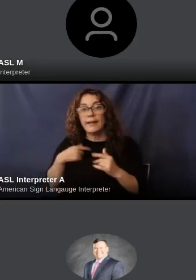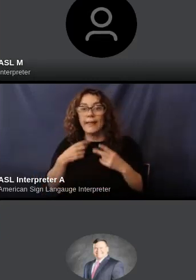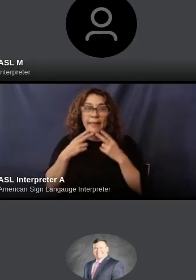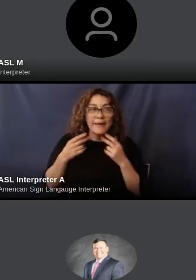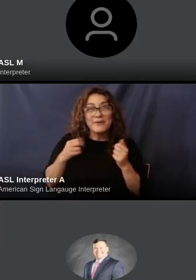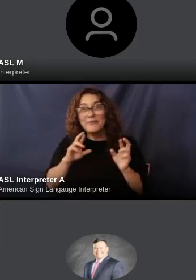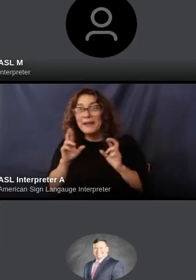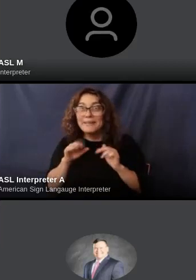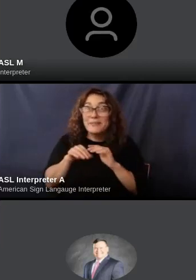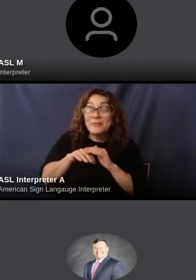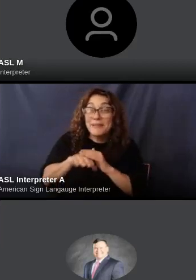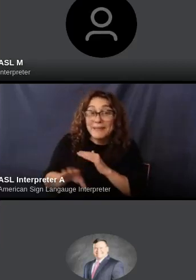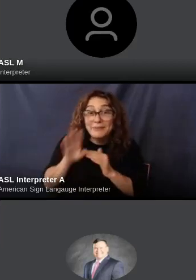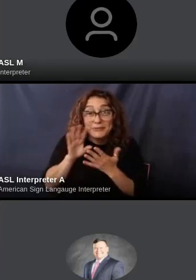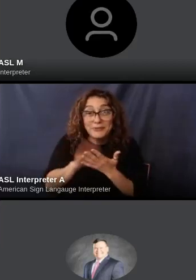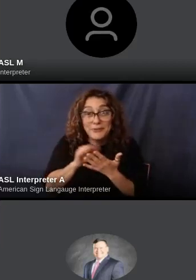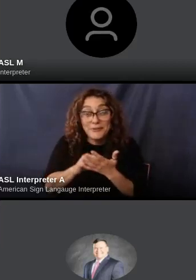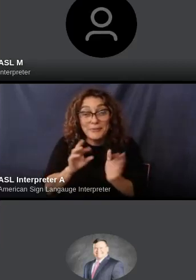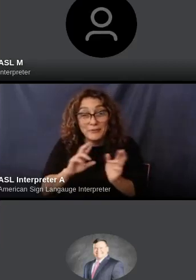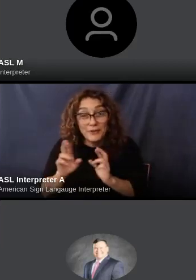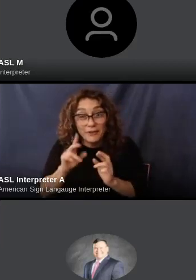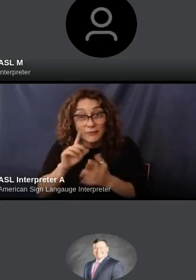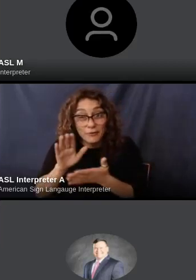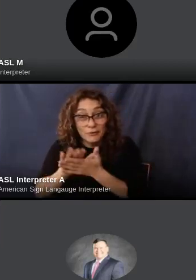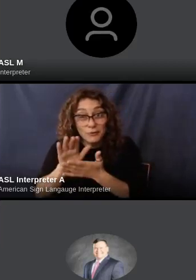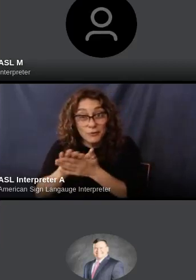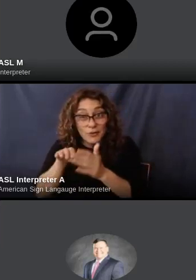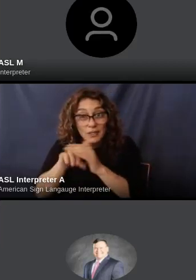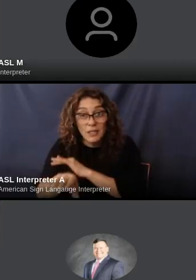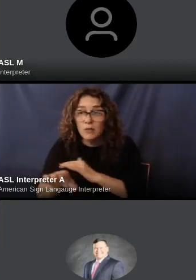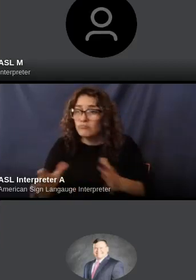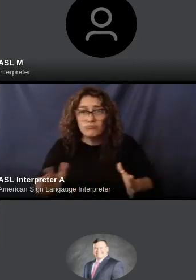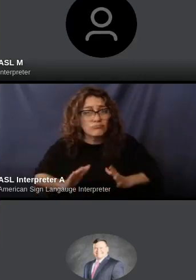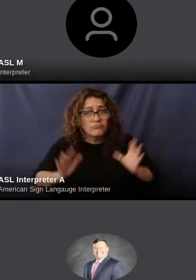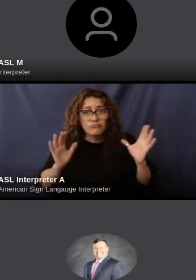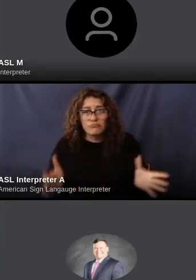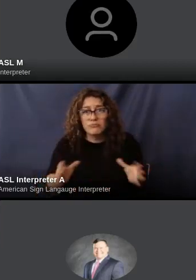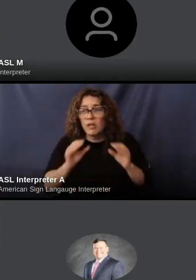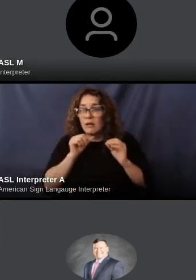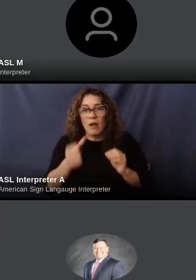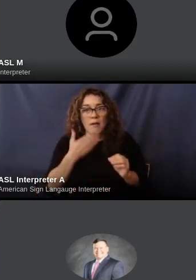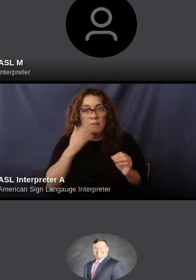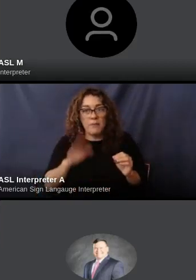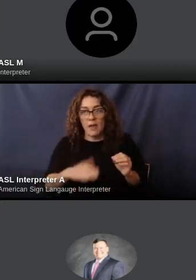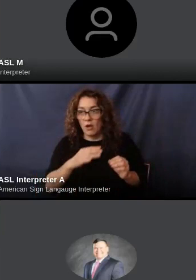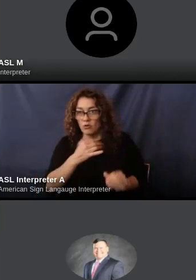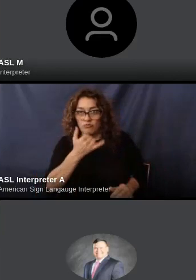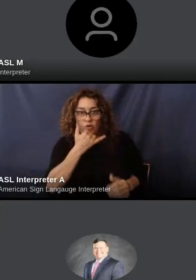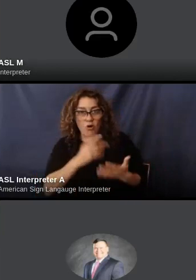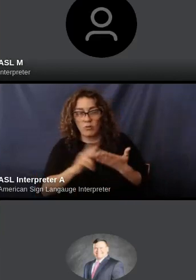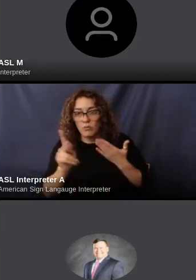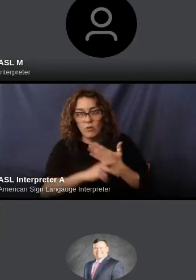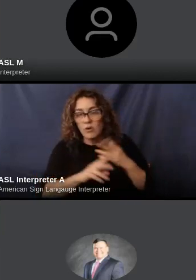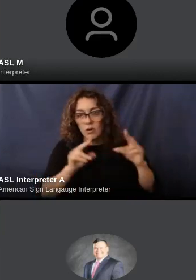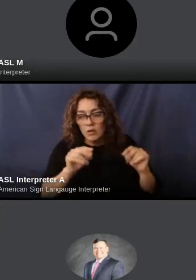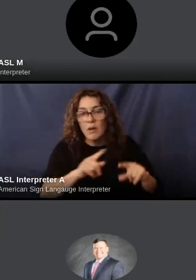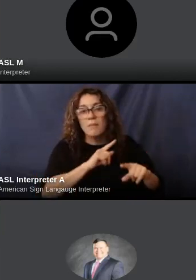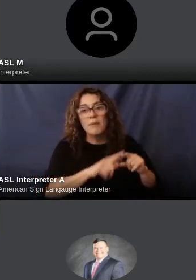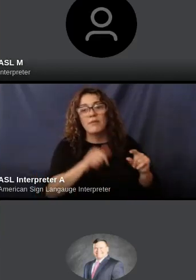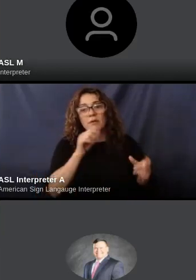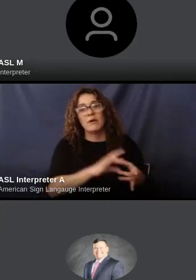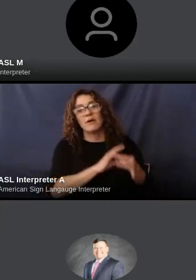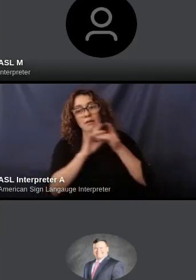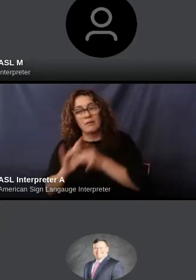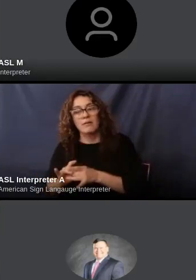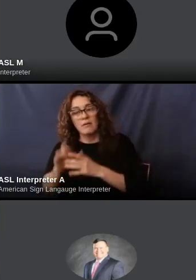get ahead, none of those things are in and of themselves wrong, and they're necessary, right? But if they're not, again, built on that core foundation